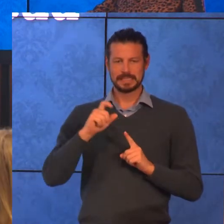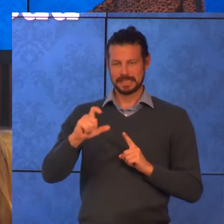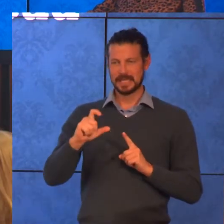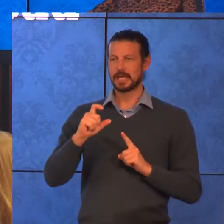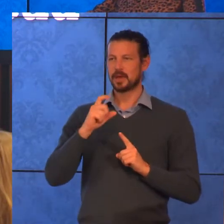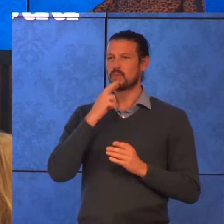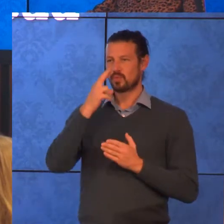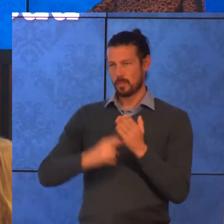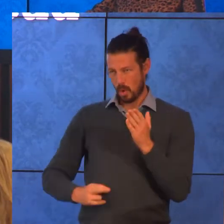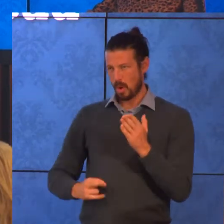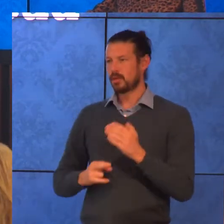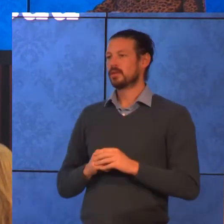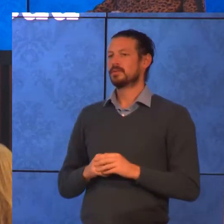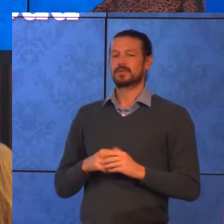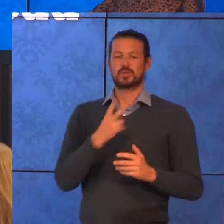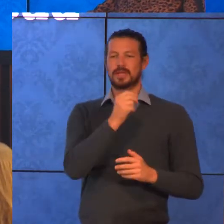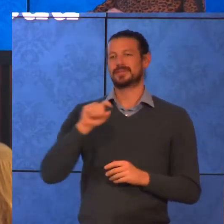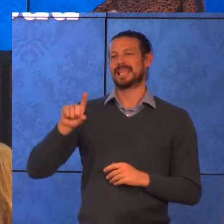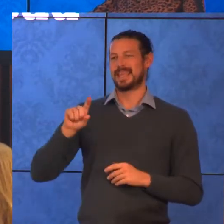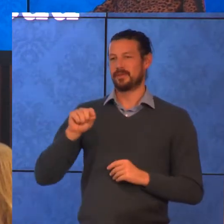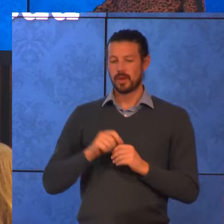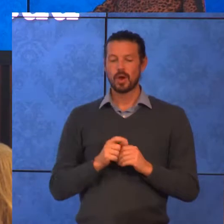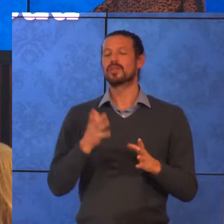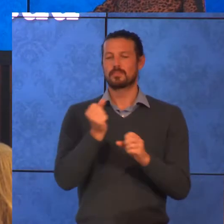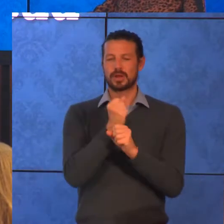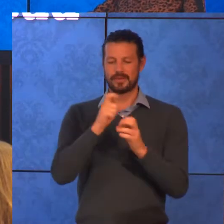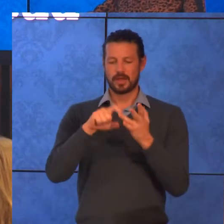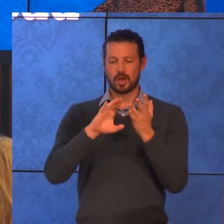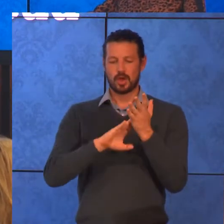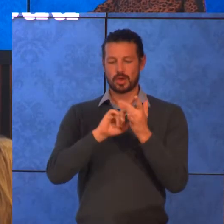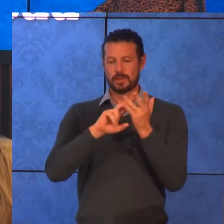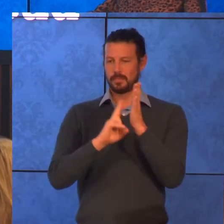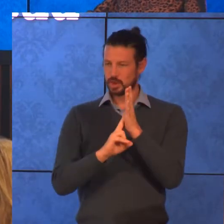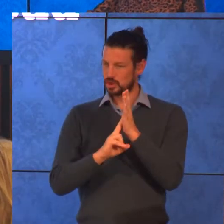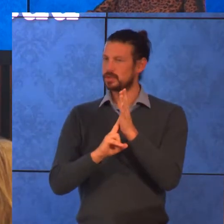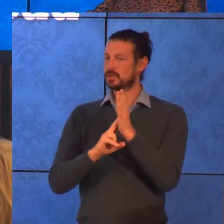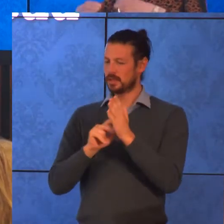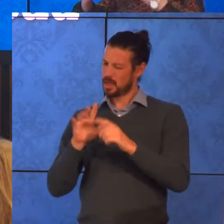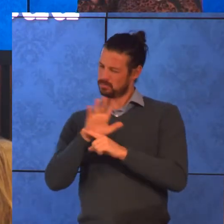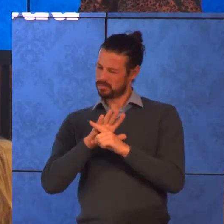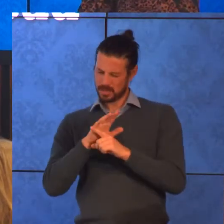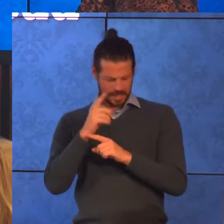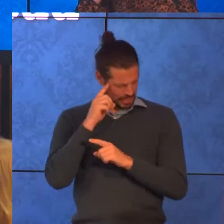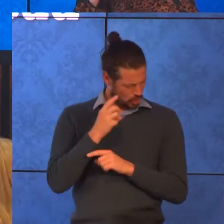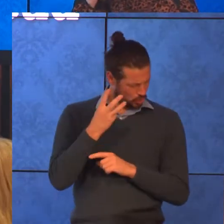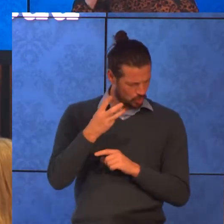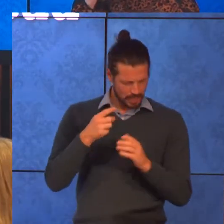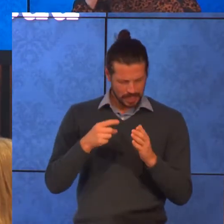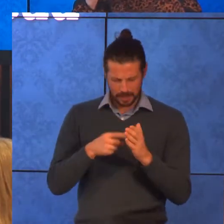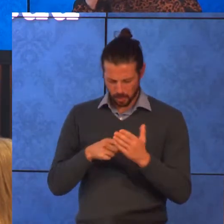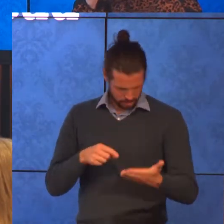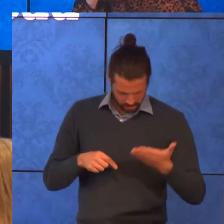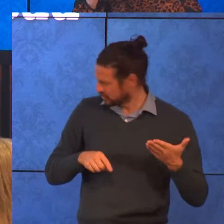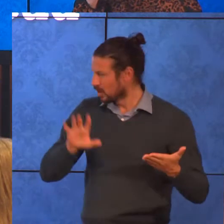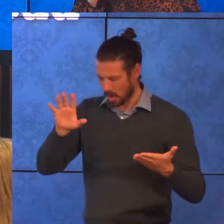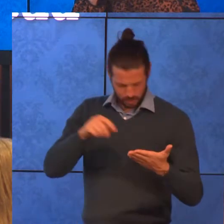report in 2011. The Productivity Commission estimated that I think it was I had it here, Rick, just a little while ago